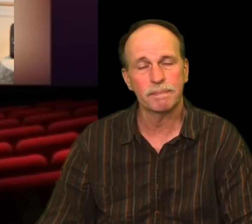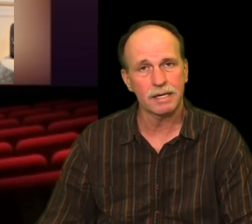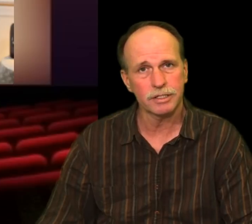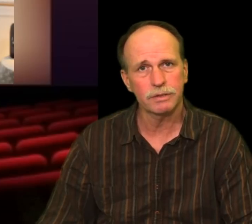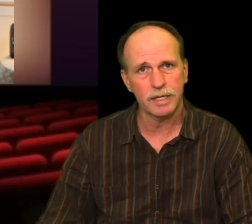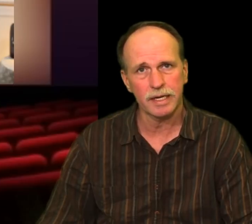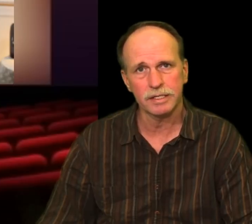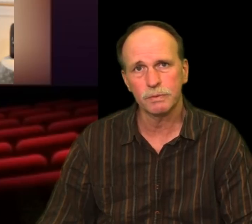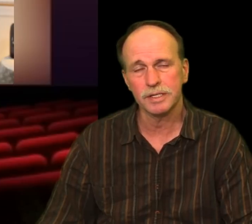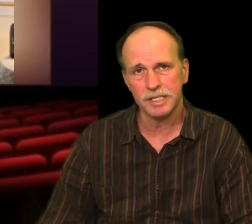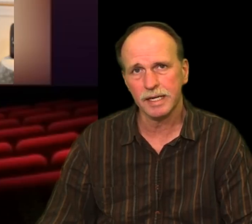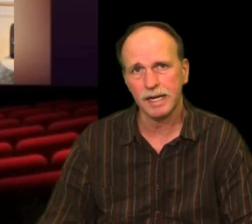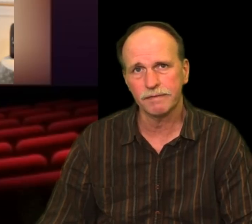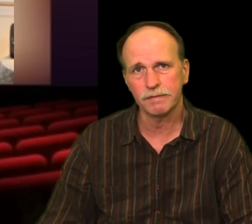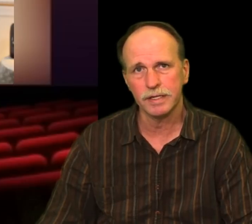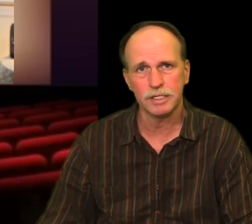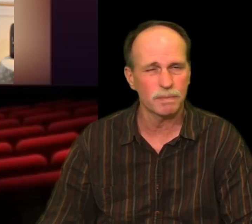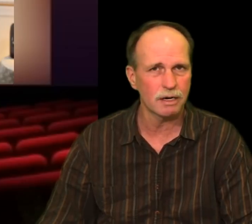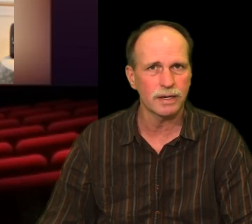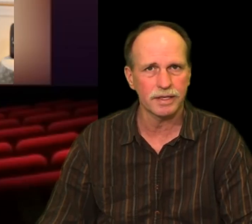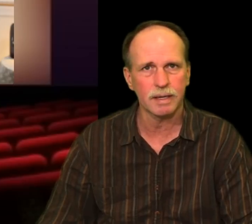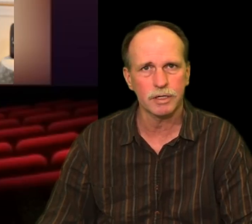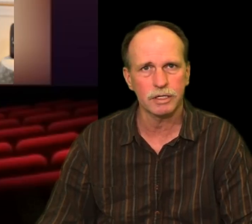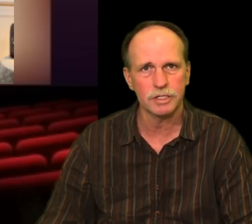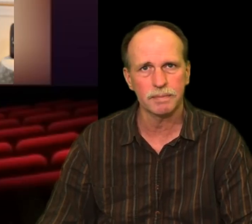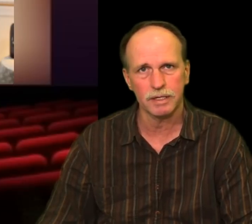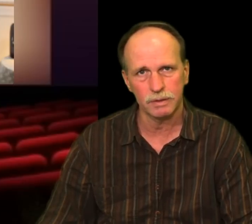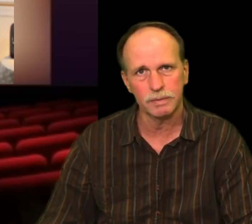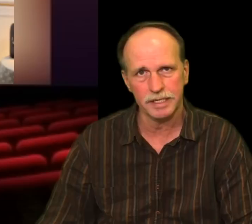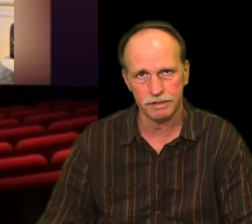in about 2 days with the second half of this. Tomorrow, I think I'm going to do